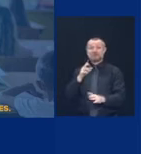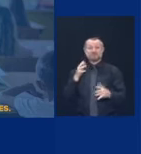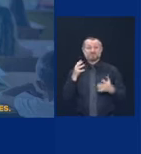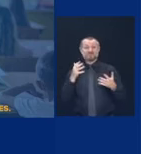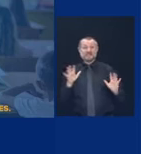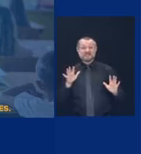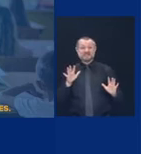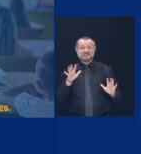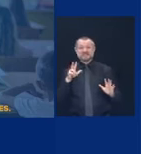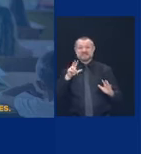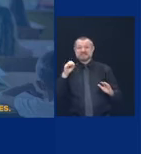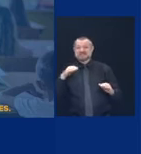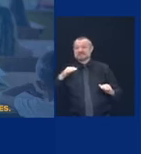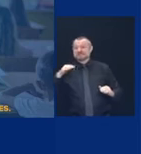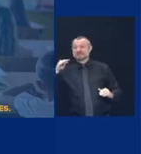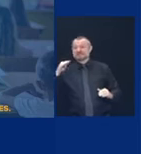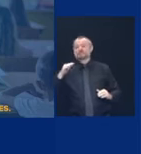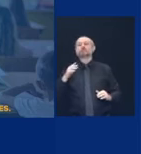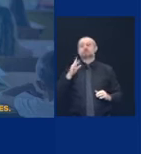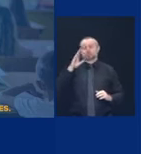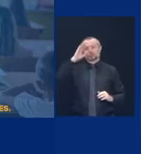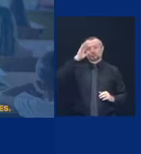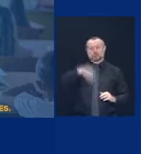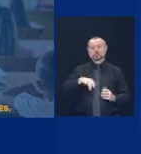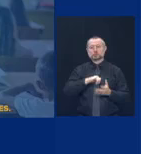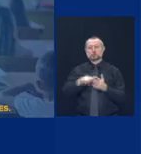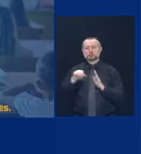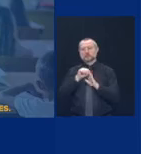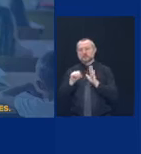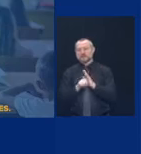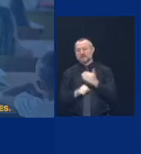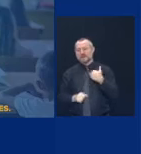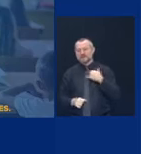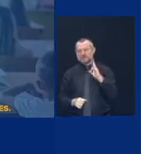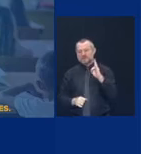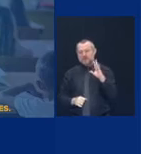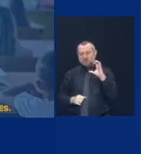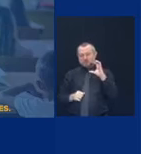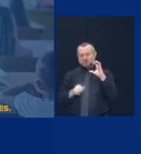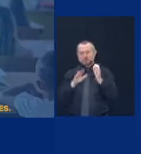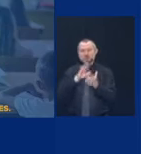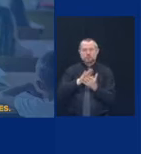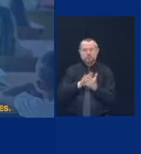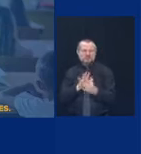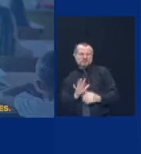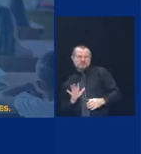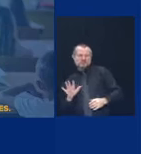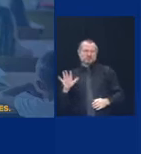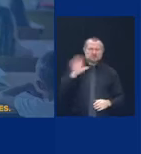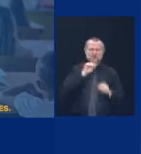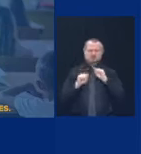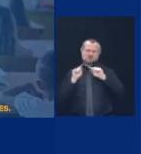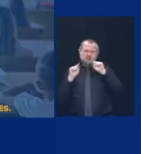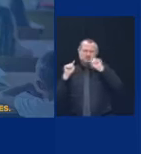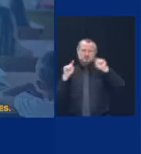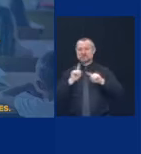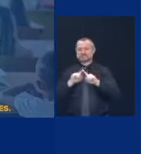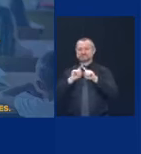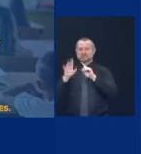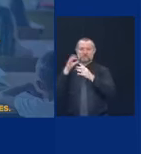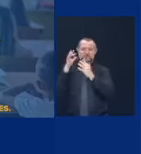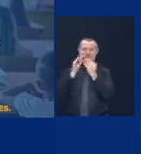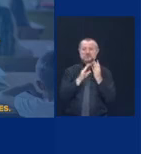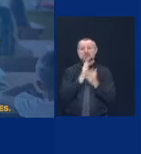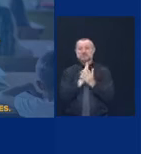And you have 700 school districts across the state. You have a whole variety of options. Some are in person, some